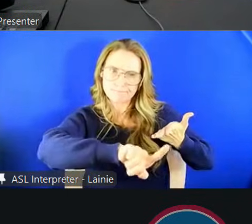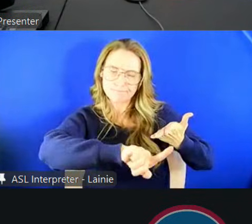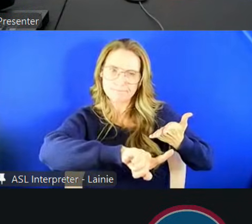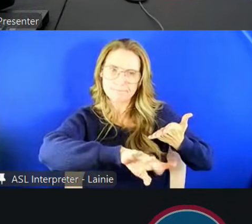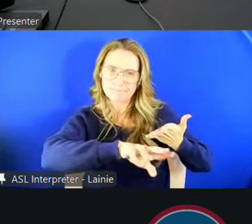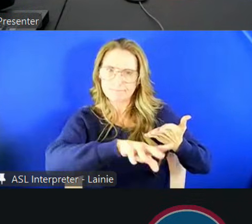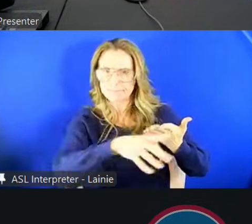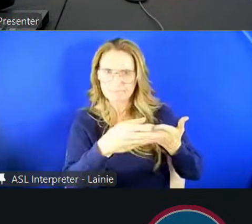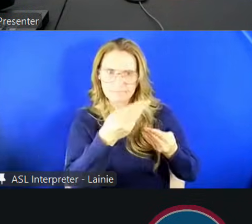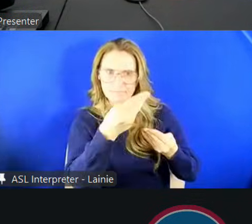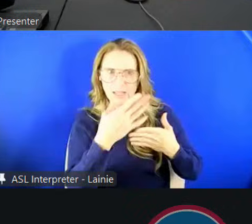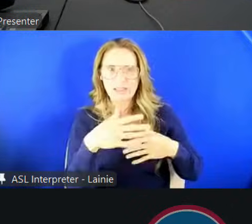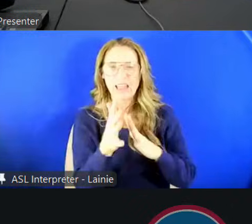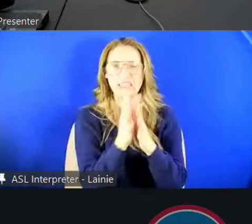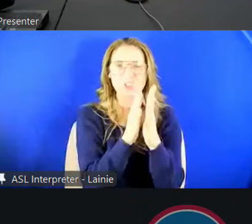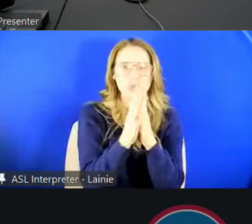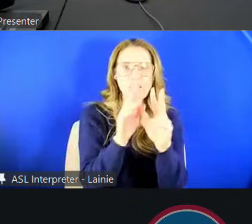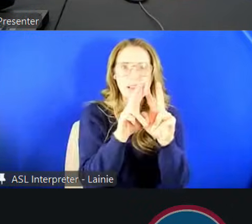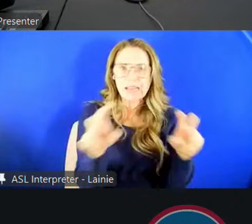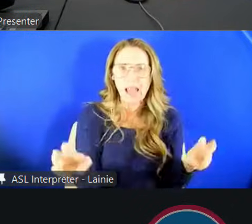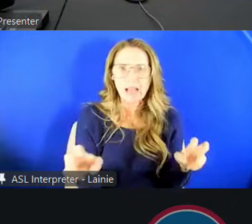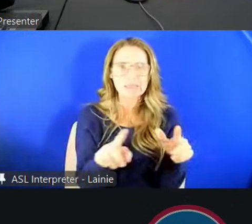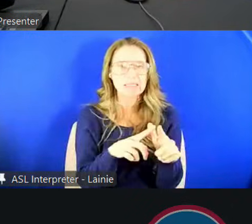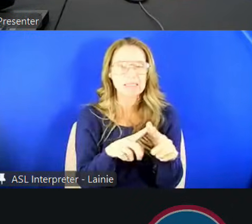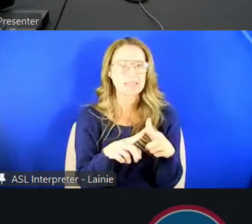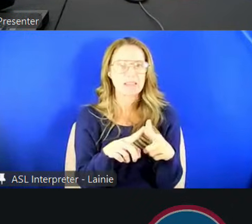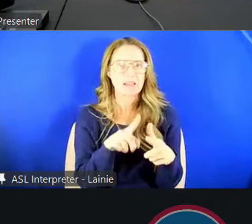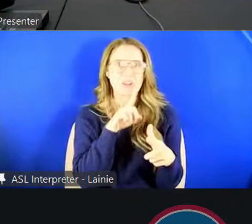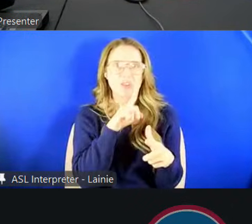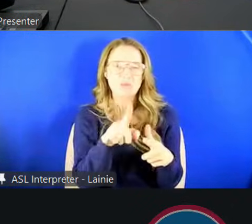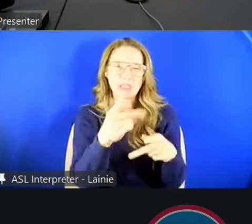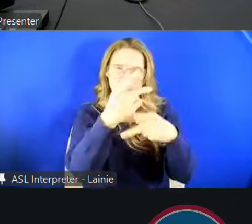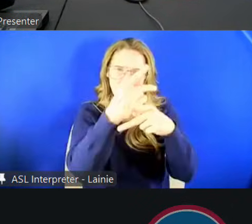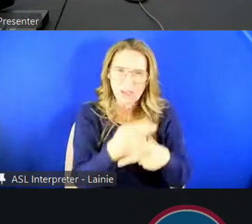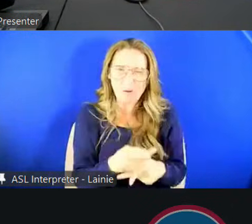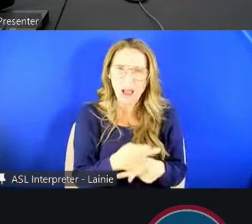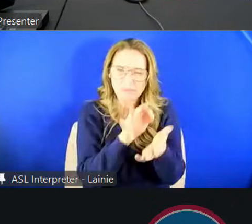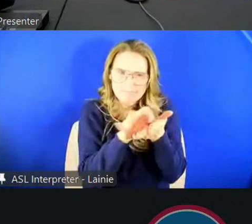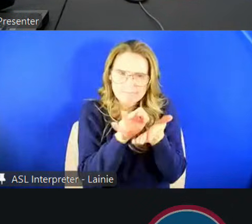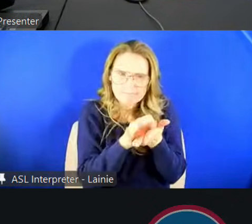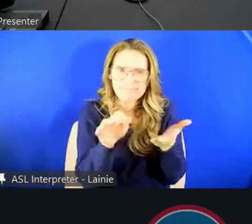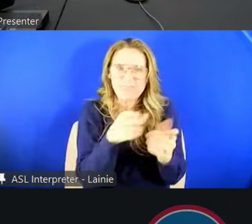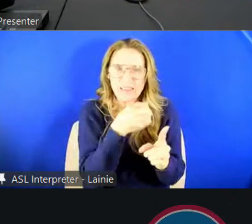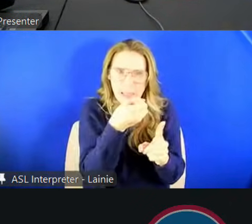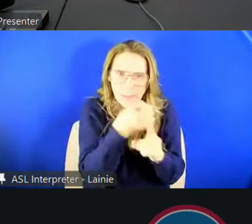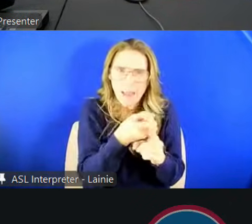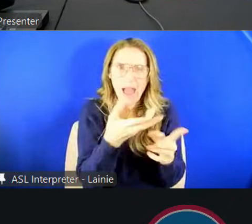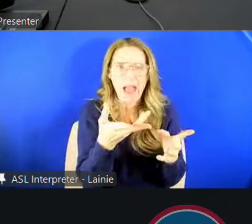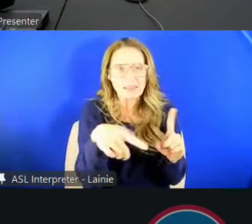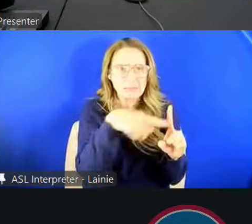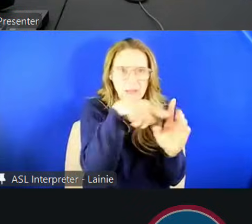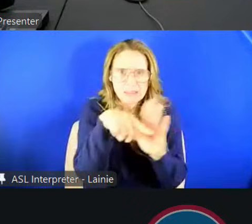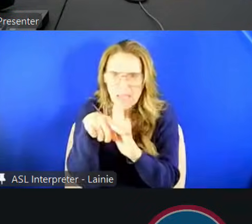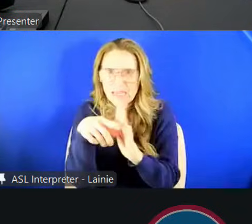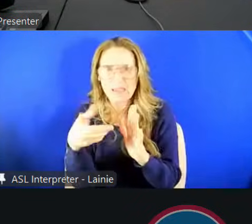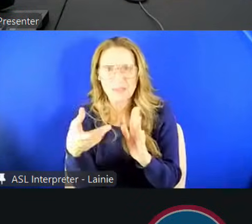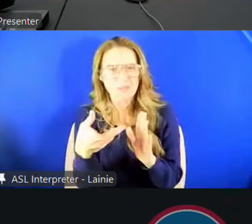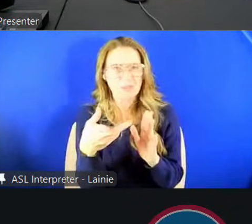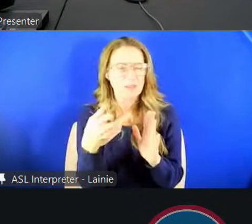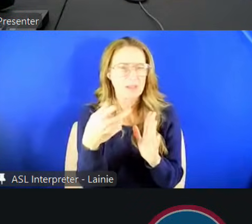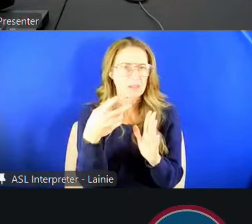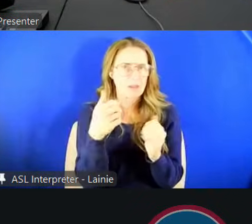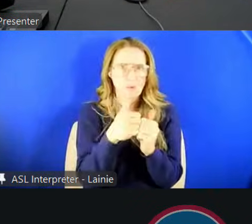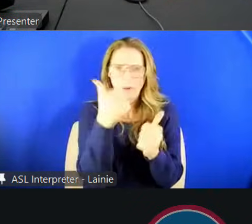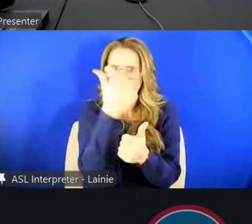data. We'll do like traffic analysis to really quantify, what kind of impacts and trade-offs we have, with